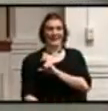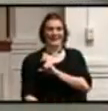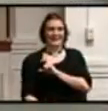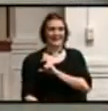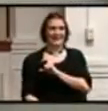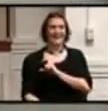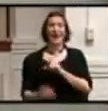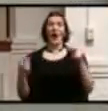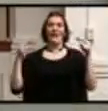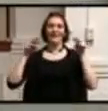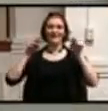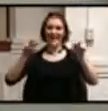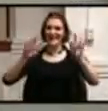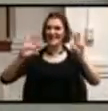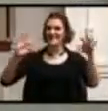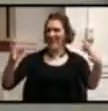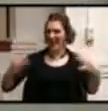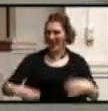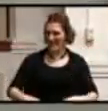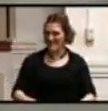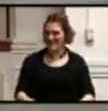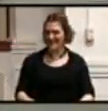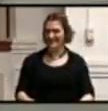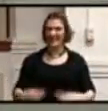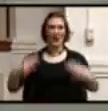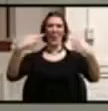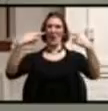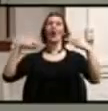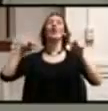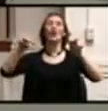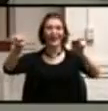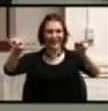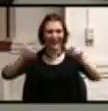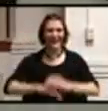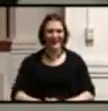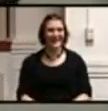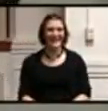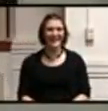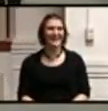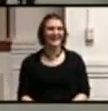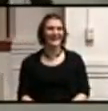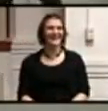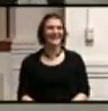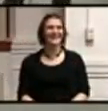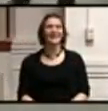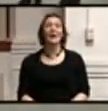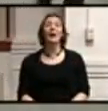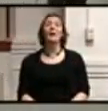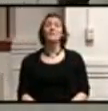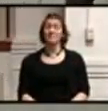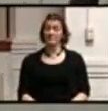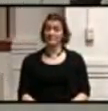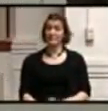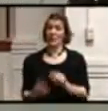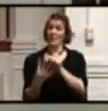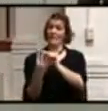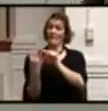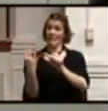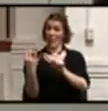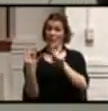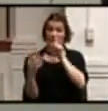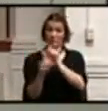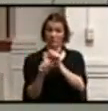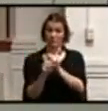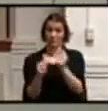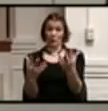Face your families, please. Yes. That's right. Not us. Okay. So if the four of you would like